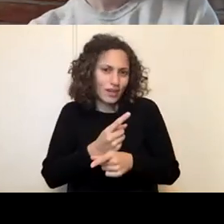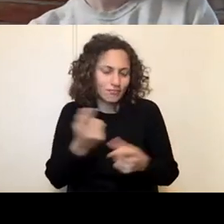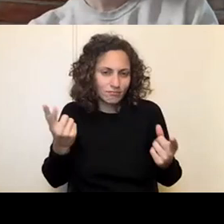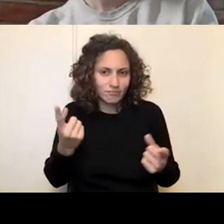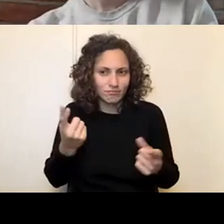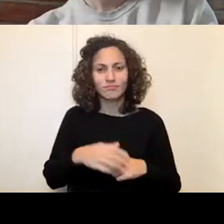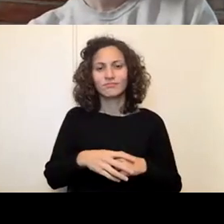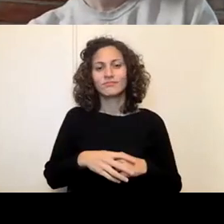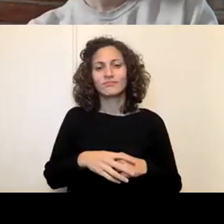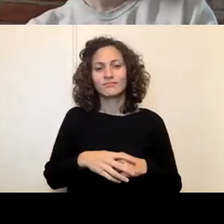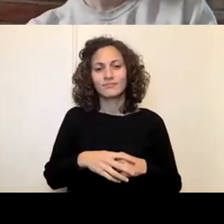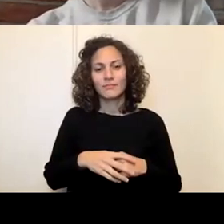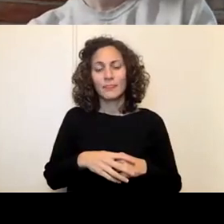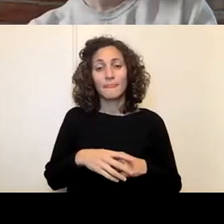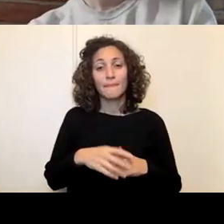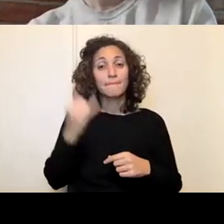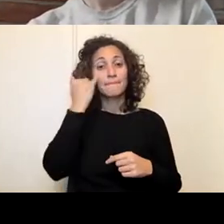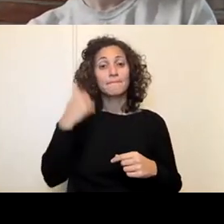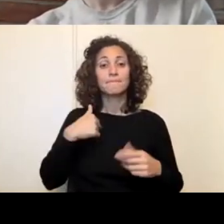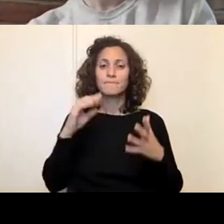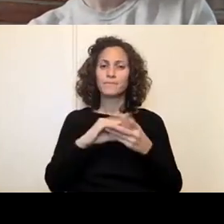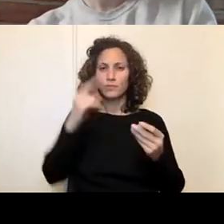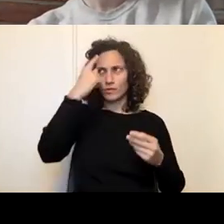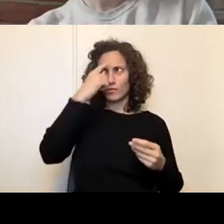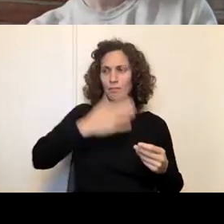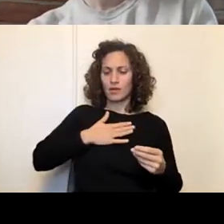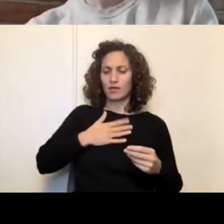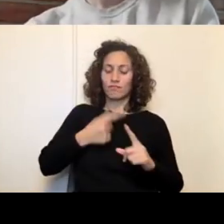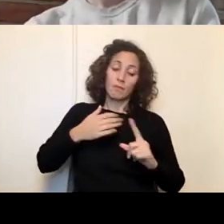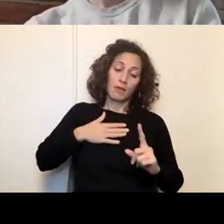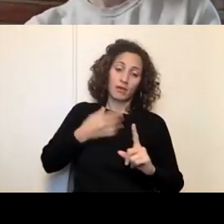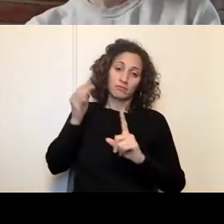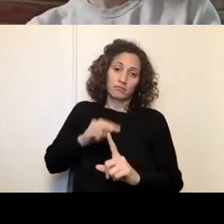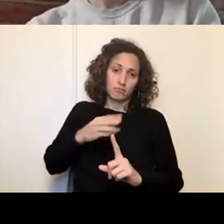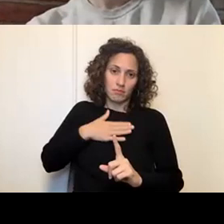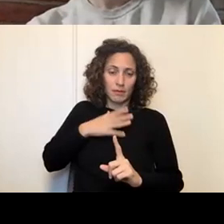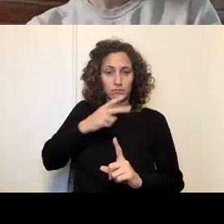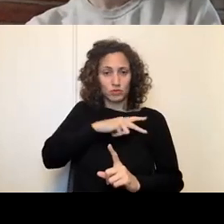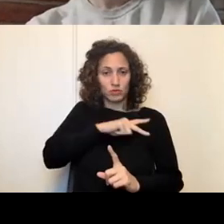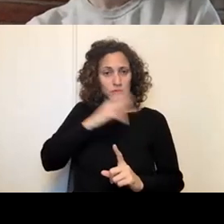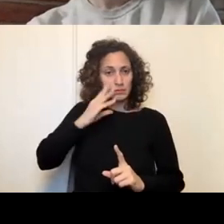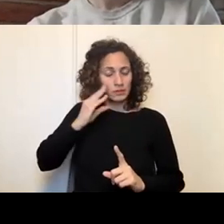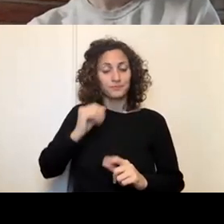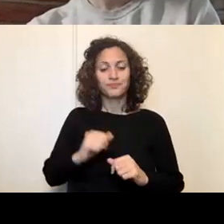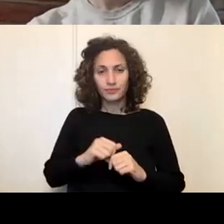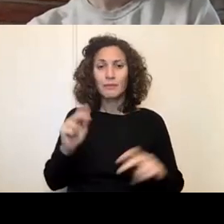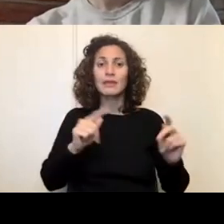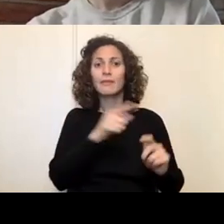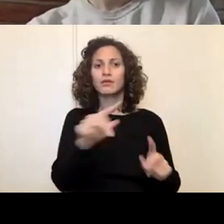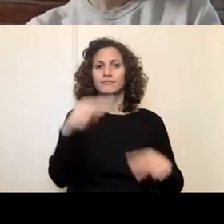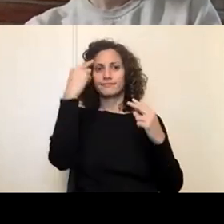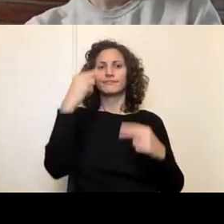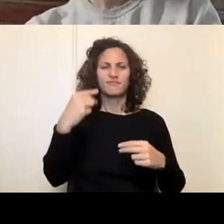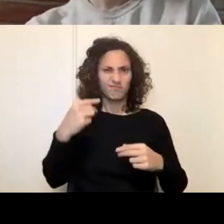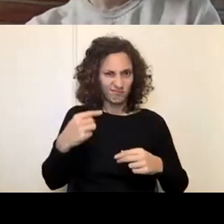I think for me, if I just speak from my own personal perspective for a second, I think people assume for me, because I don't have any legs, I'm also not able to